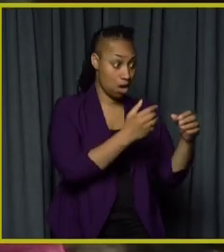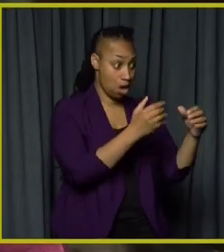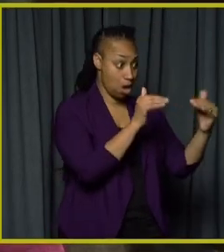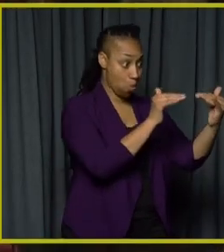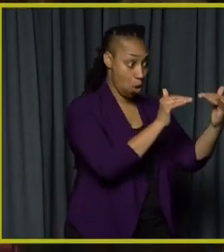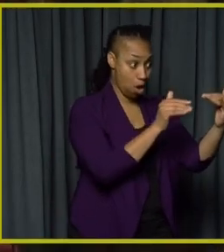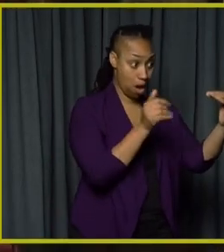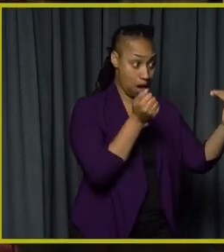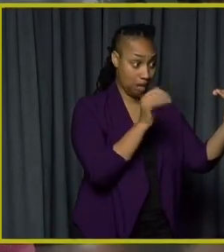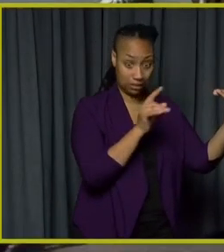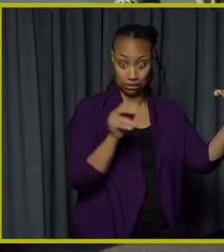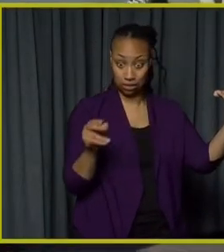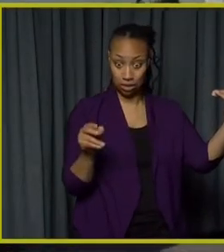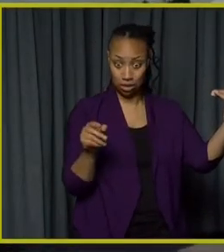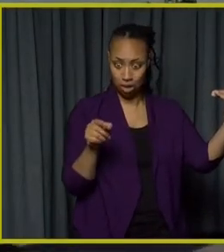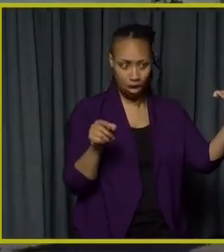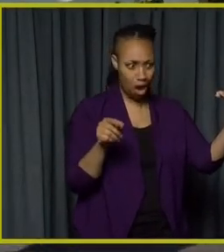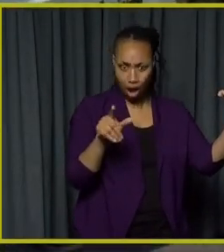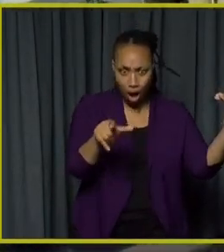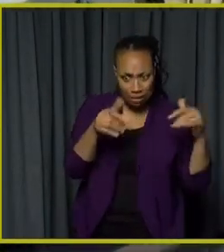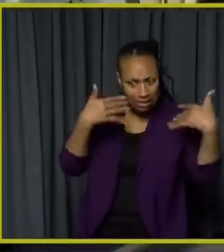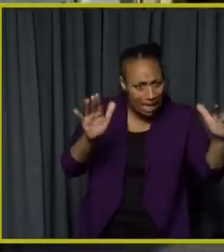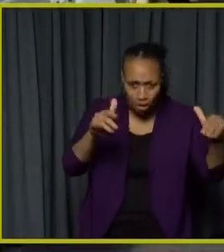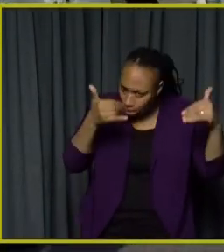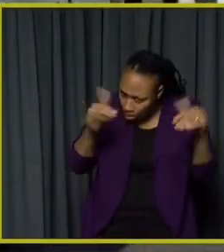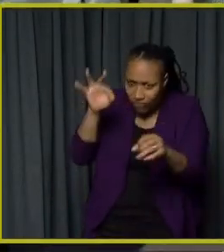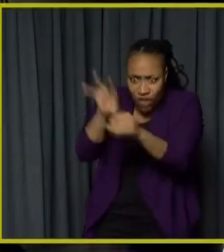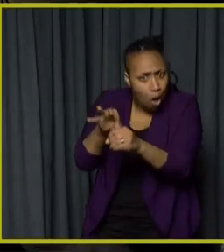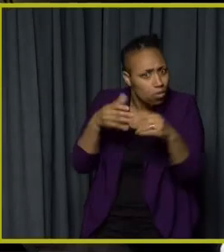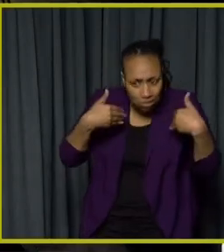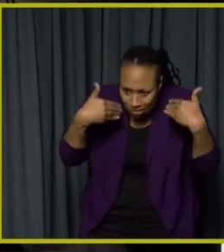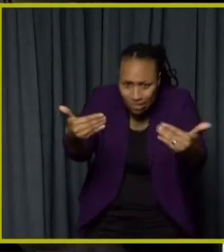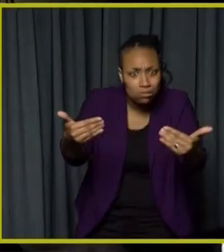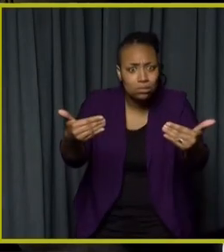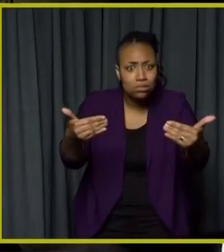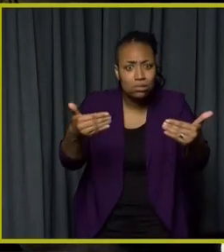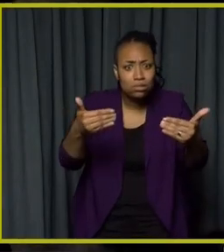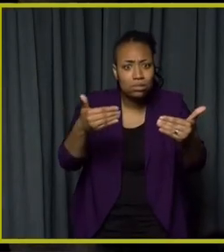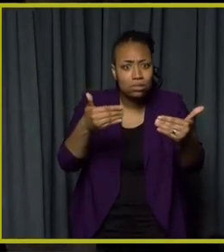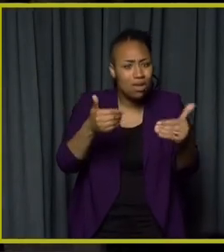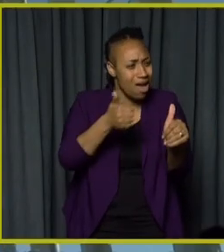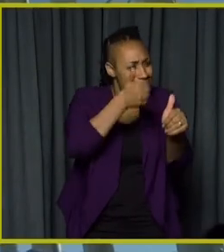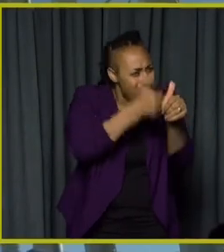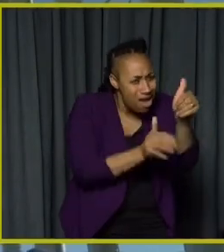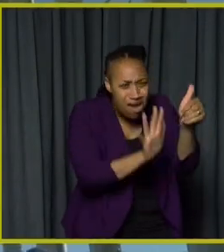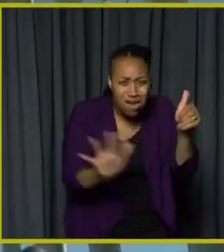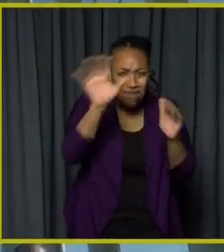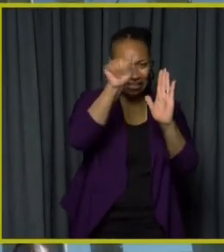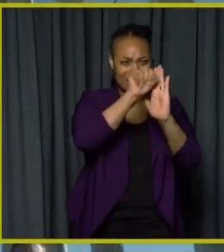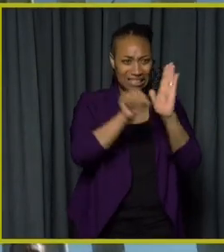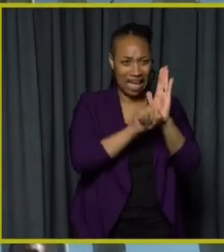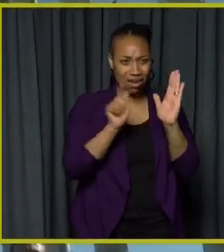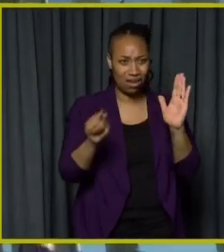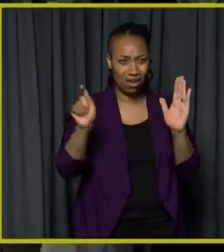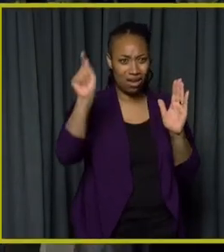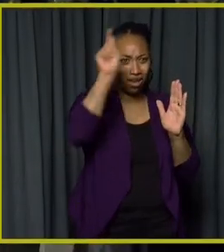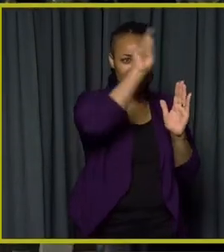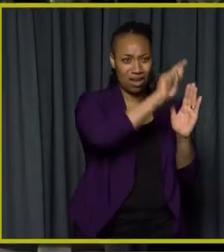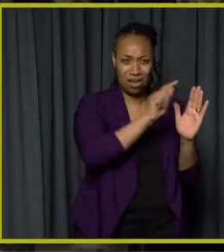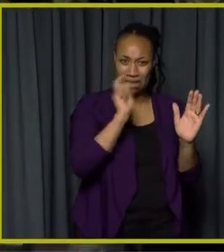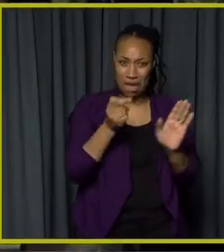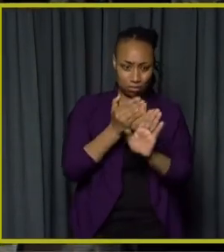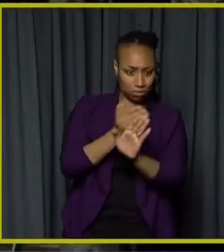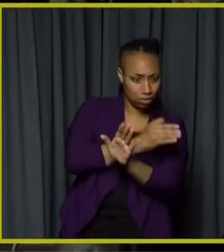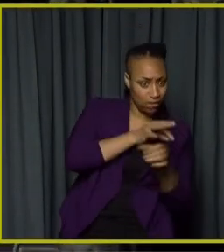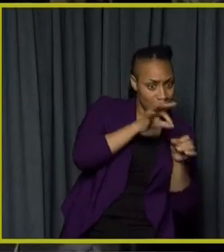automatically at 18. Early voting in every state, same-day registration, and the enactment of Election Day as a holiday.